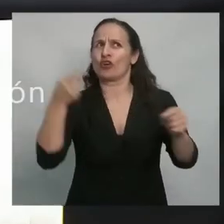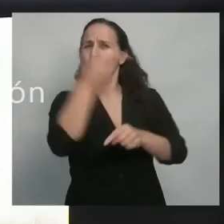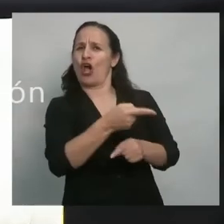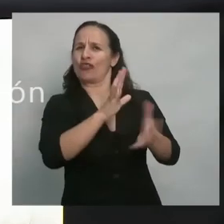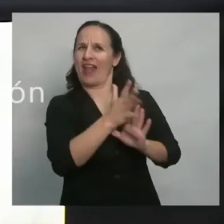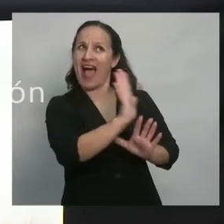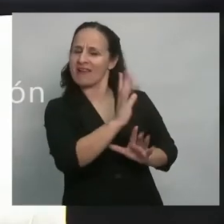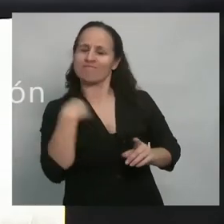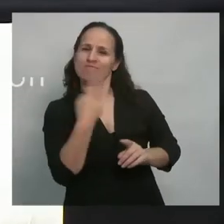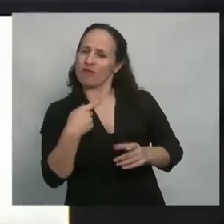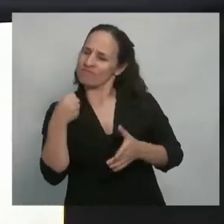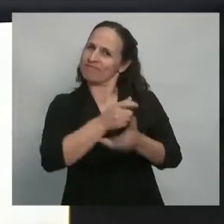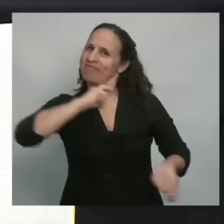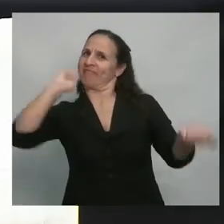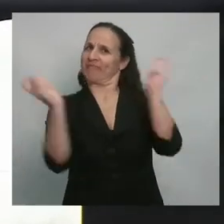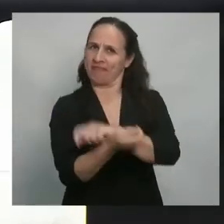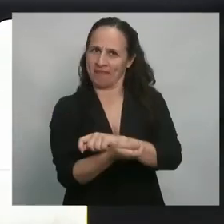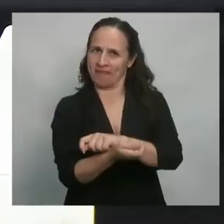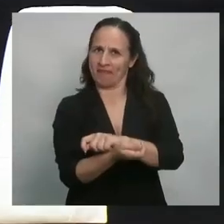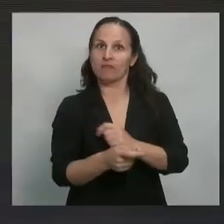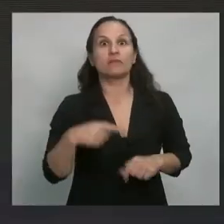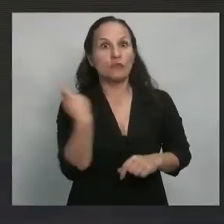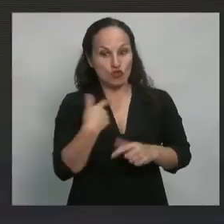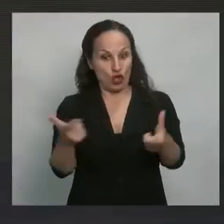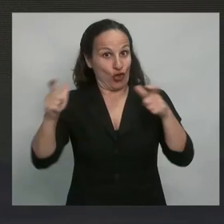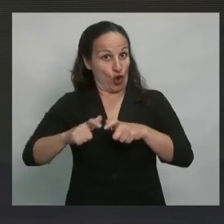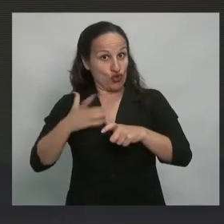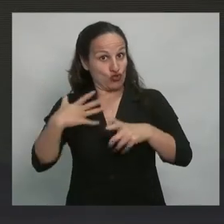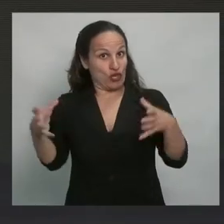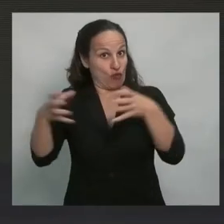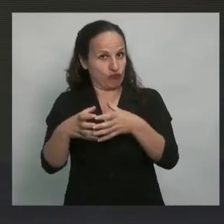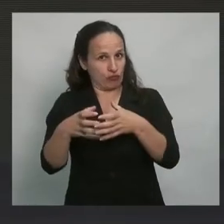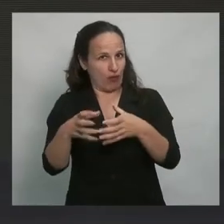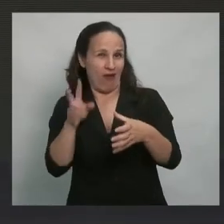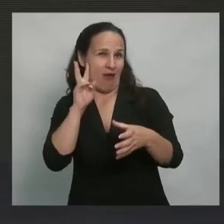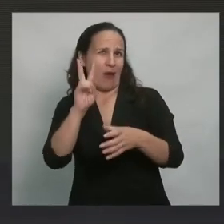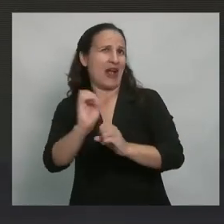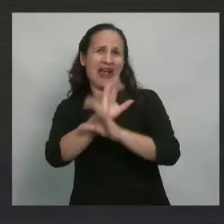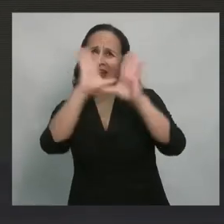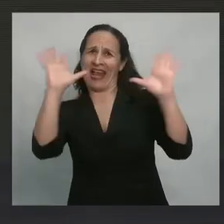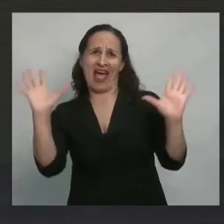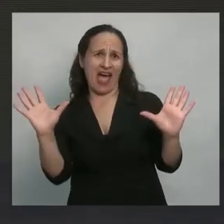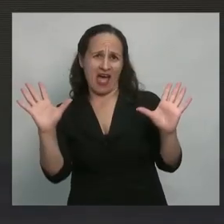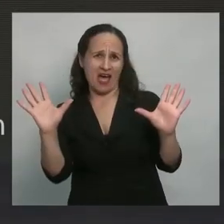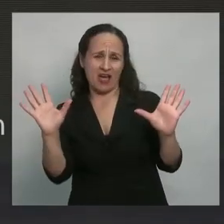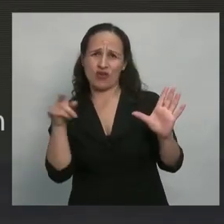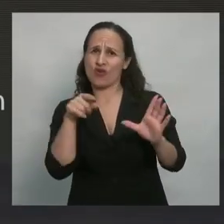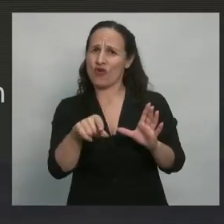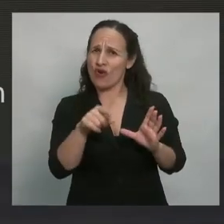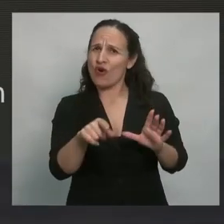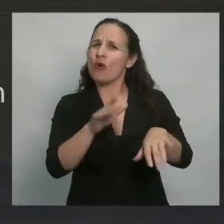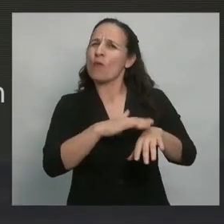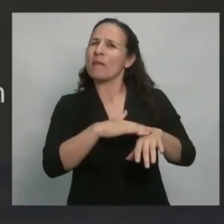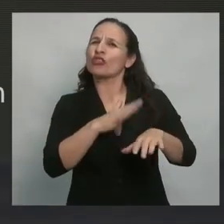At the ACSS, we see clearly that new times call for new knowledge. We